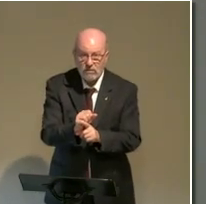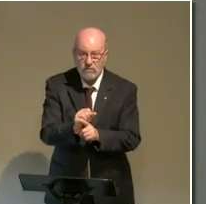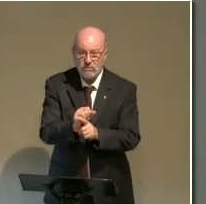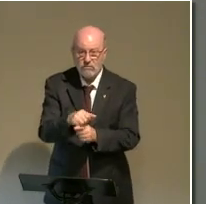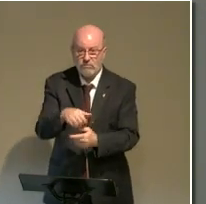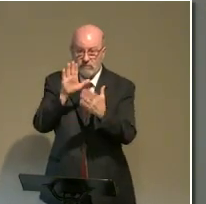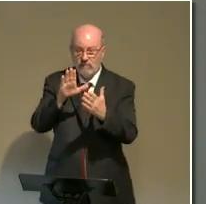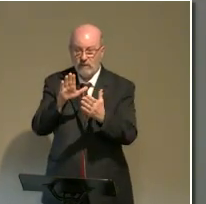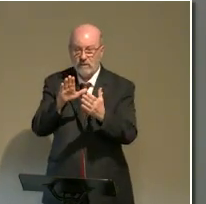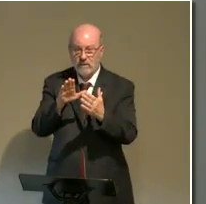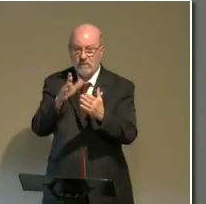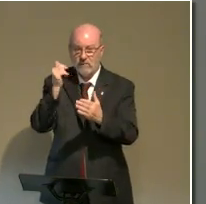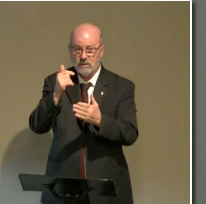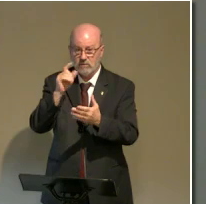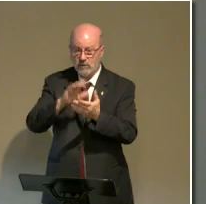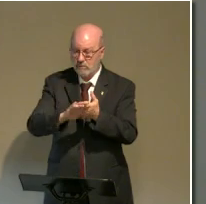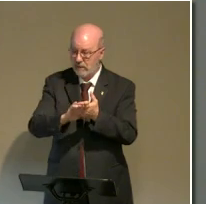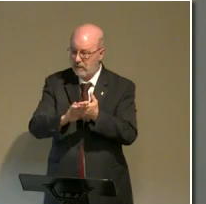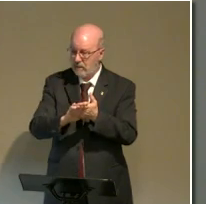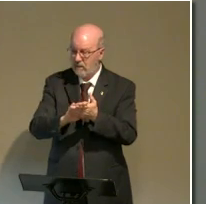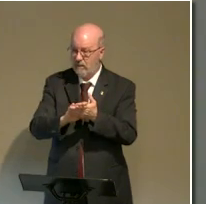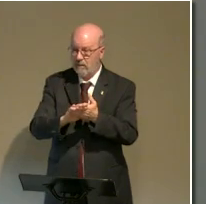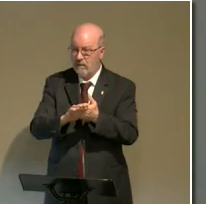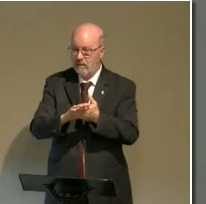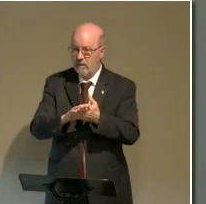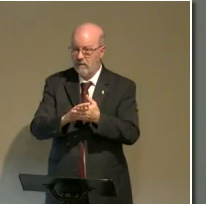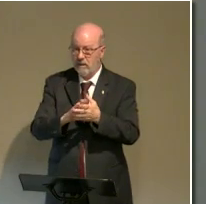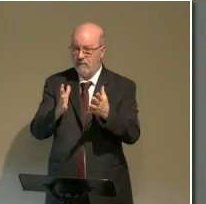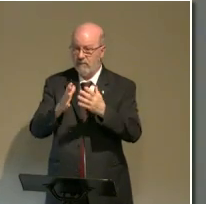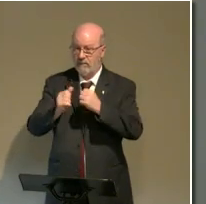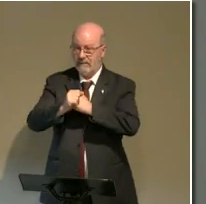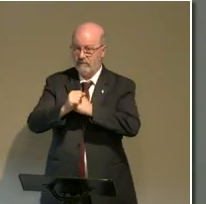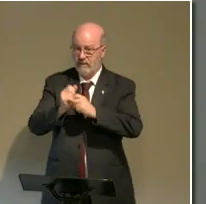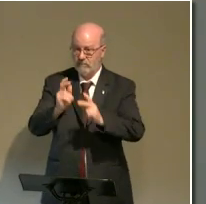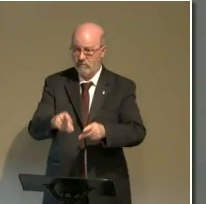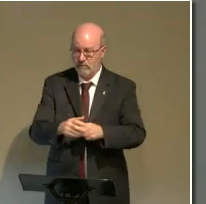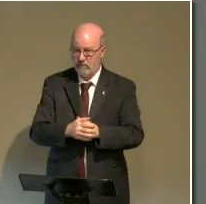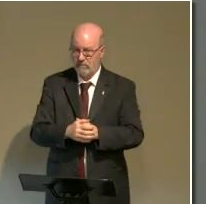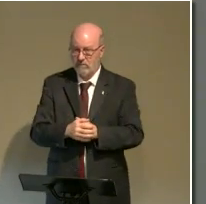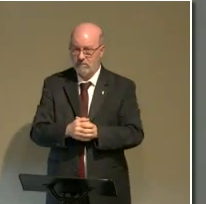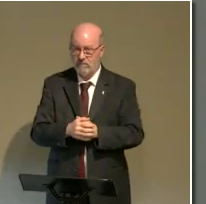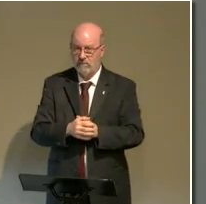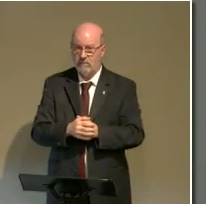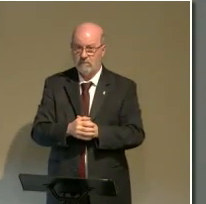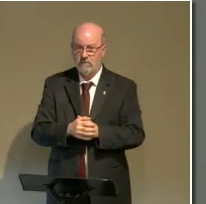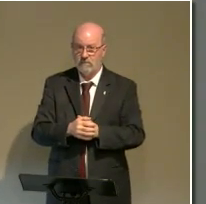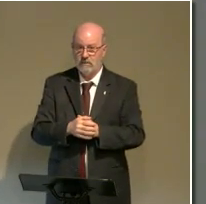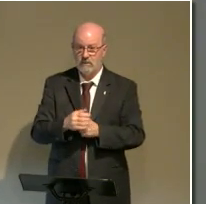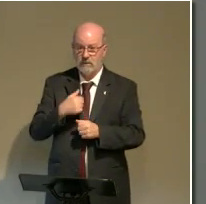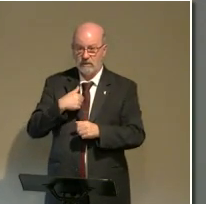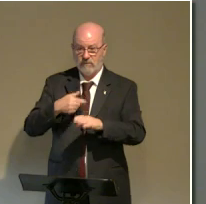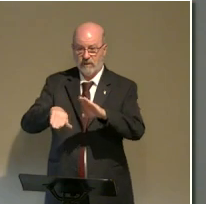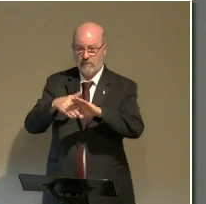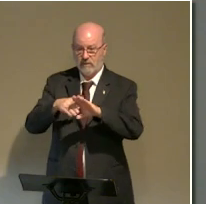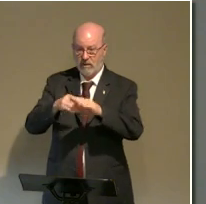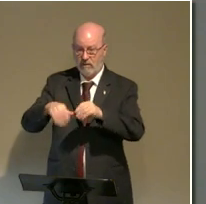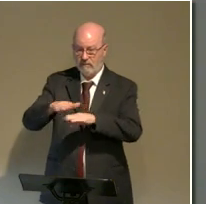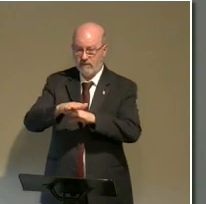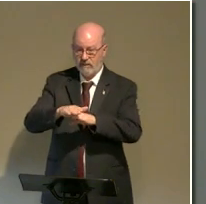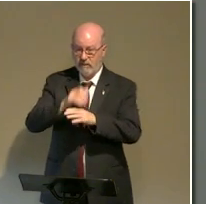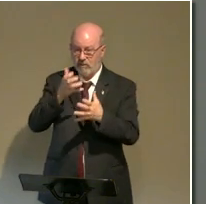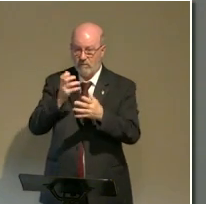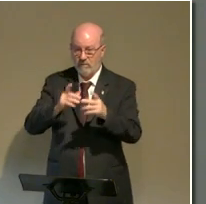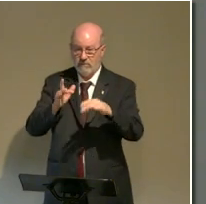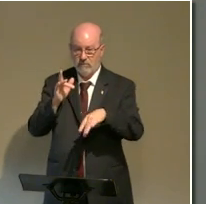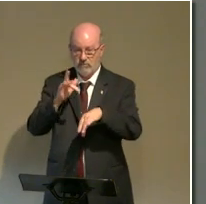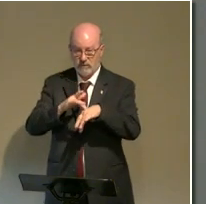confronted because of what you believe. I'm a very defensive person, meaning if I'm on the soccer field, I don't want anybody